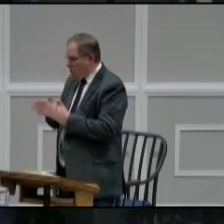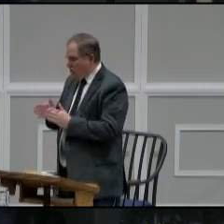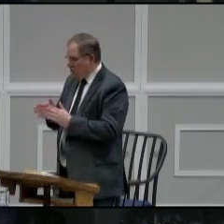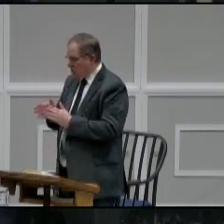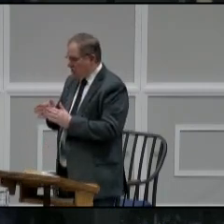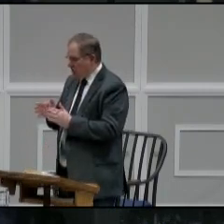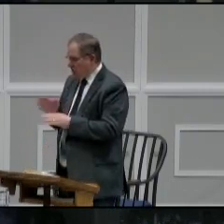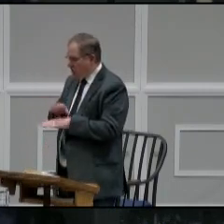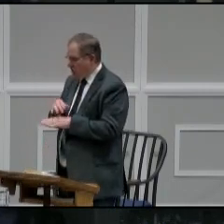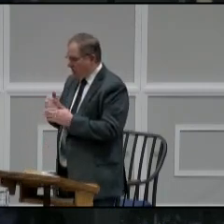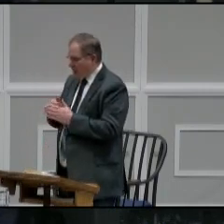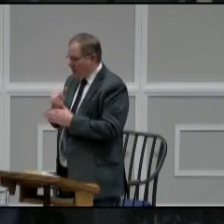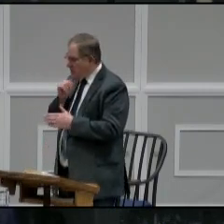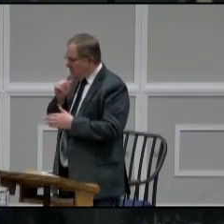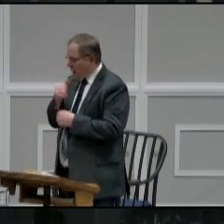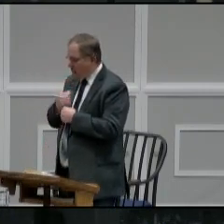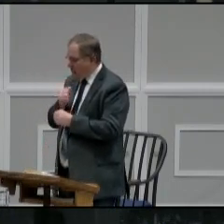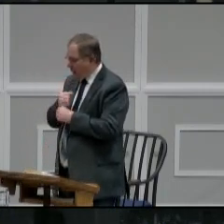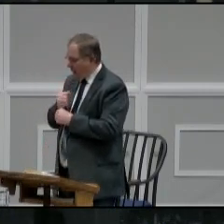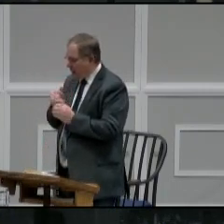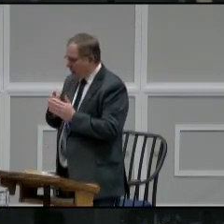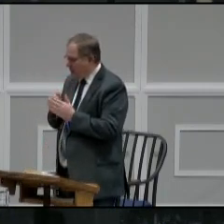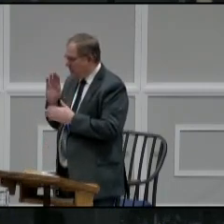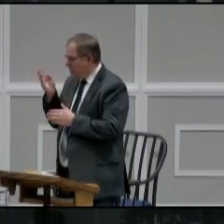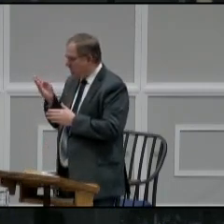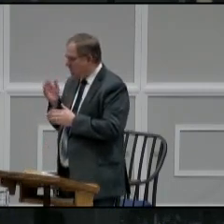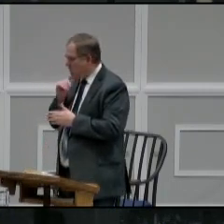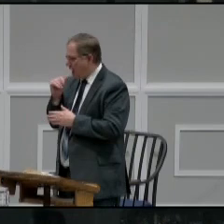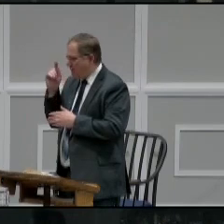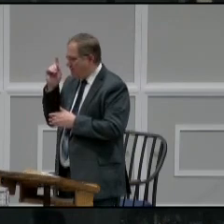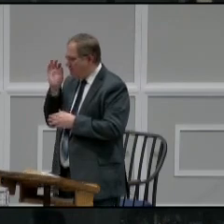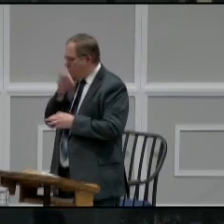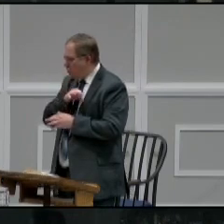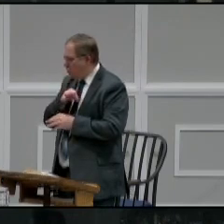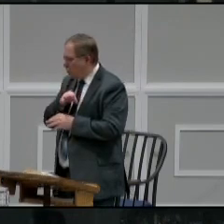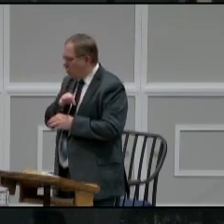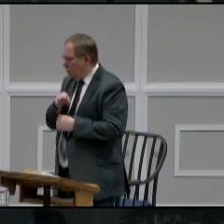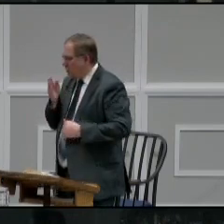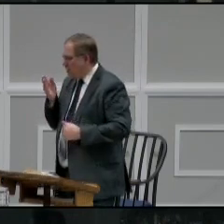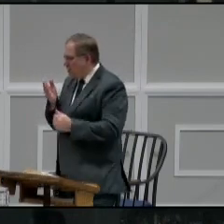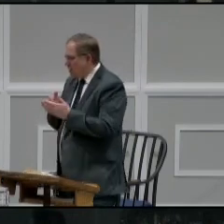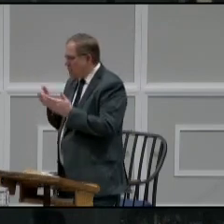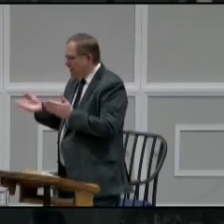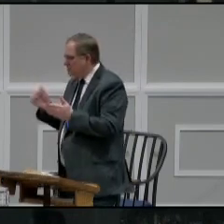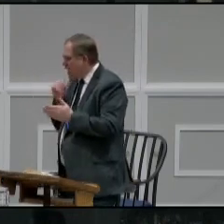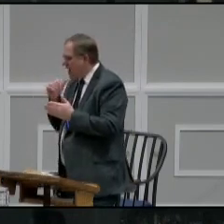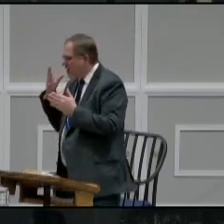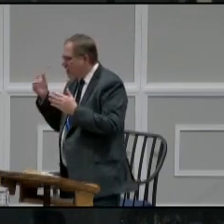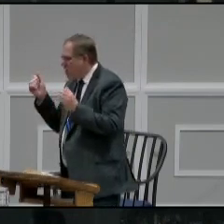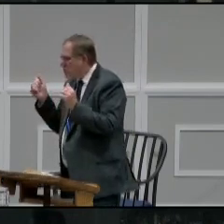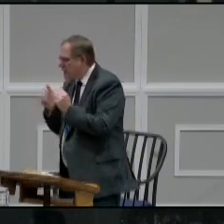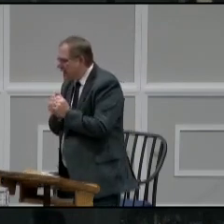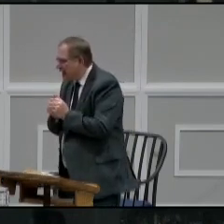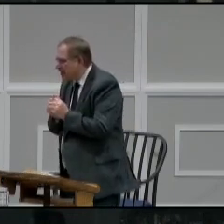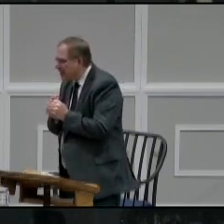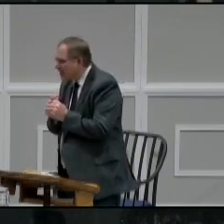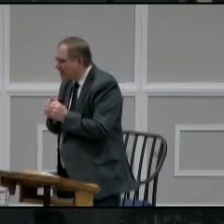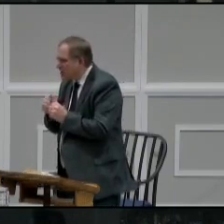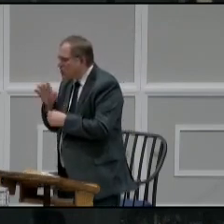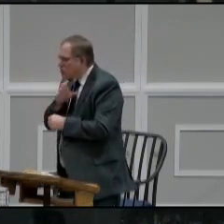so. Do not be deceived. There are certain things that do not go together. Christian,